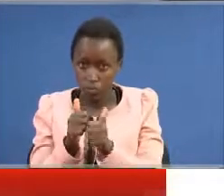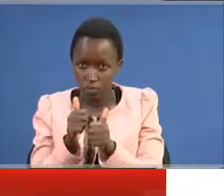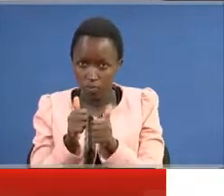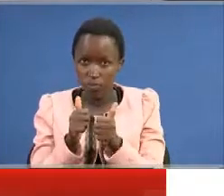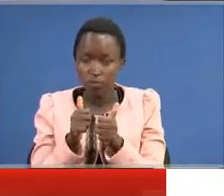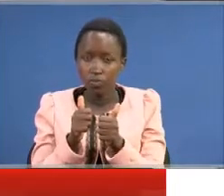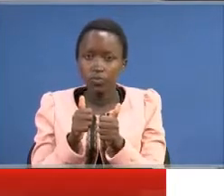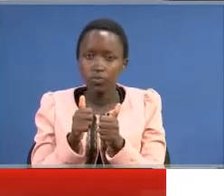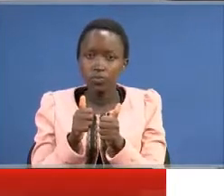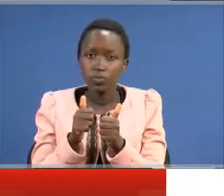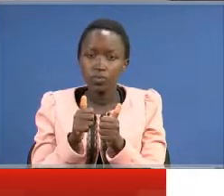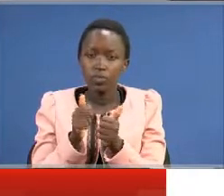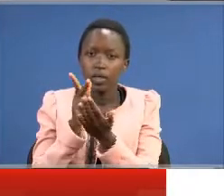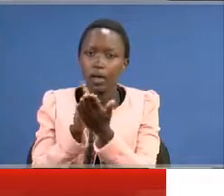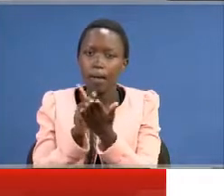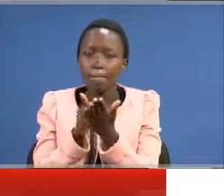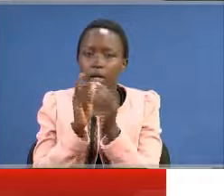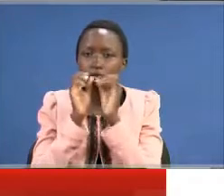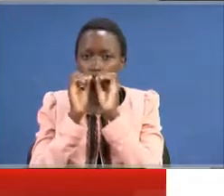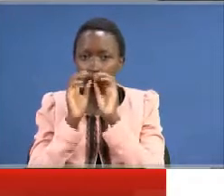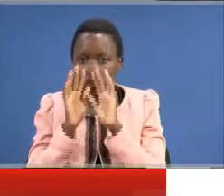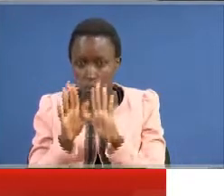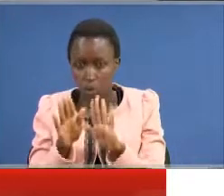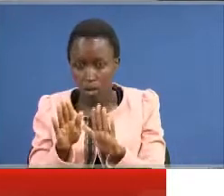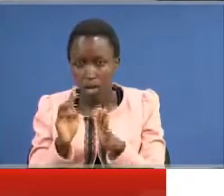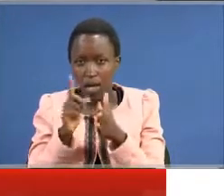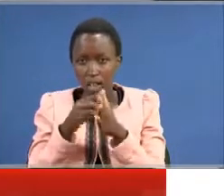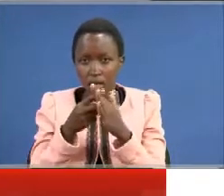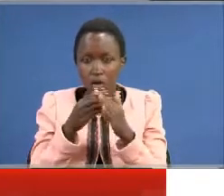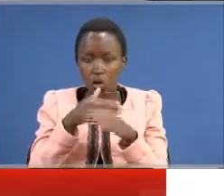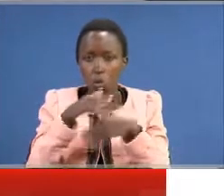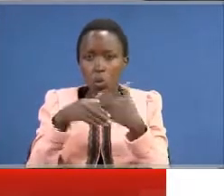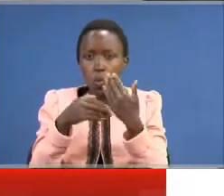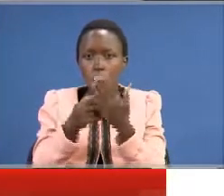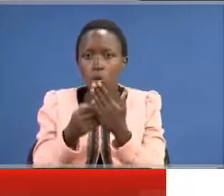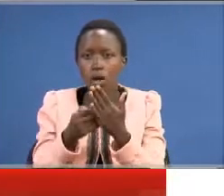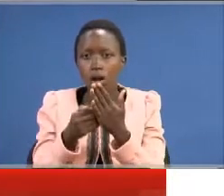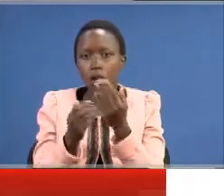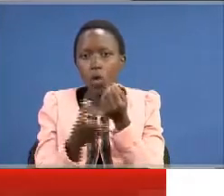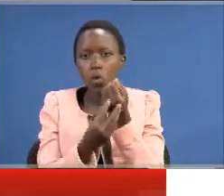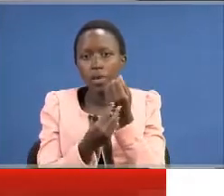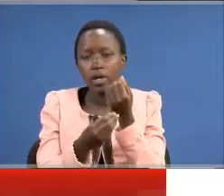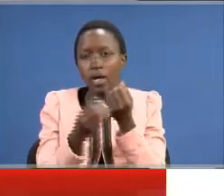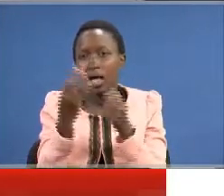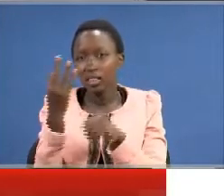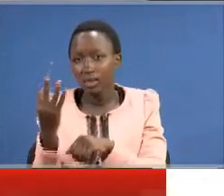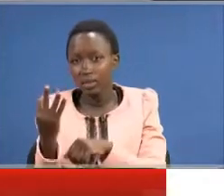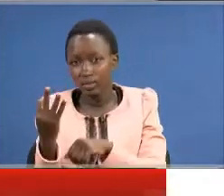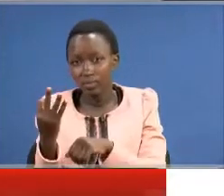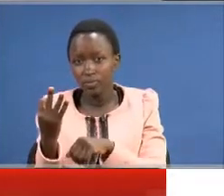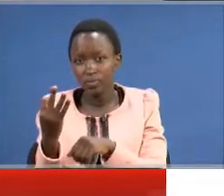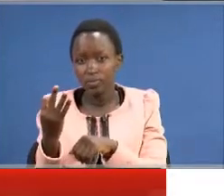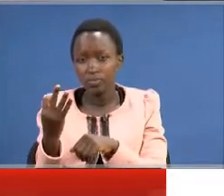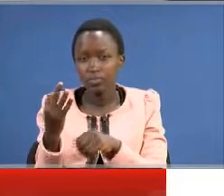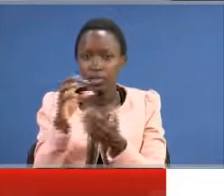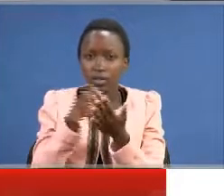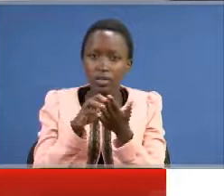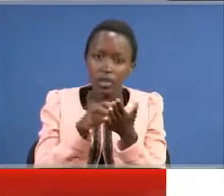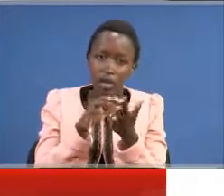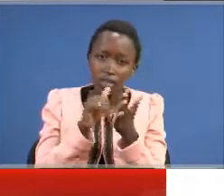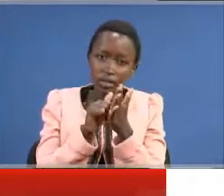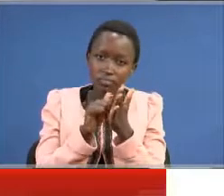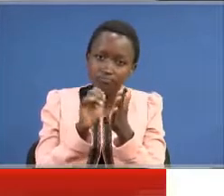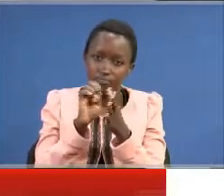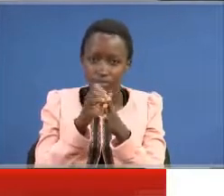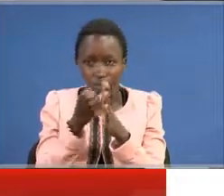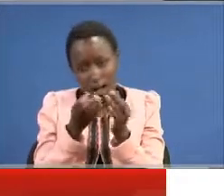we are actually storing this data, and it is all replicated in the 3 sites. Worst case scenario is that